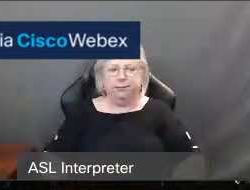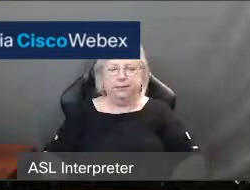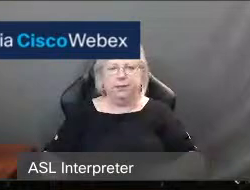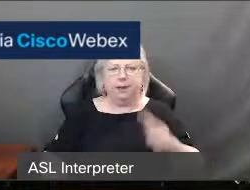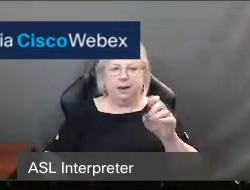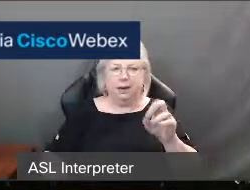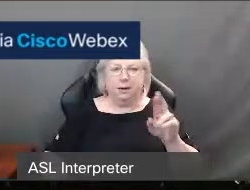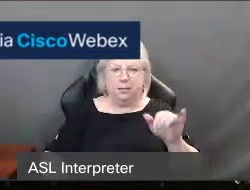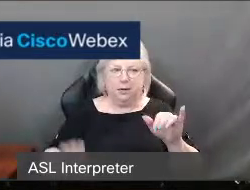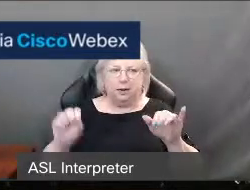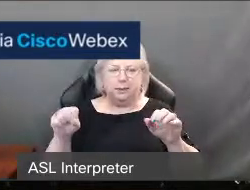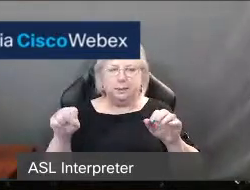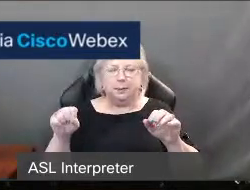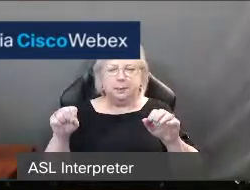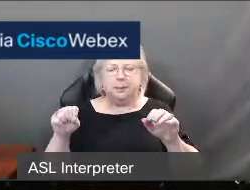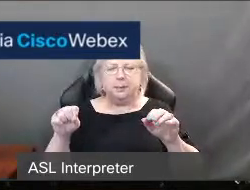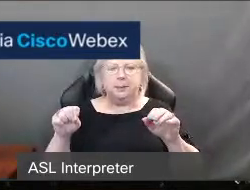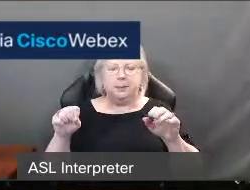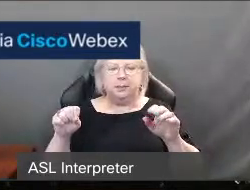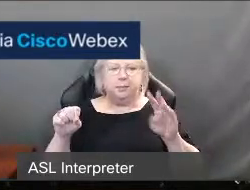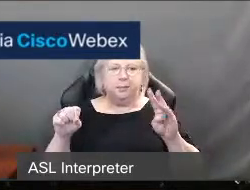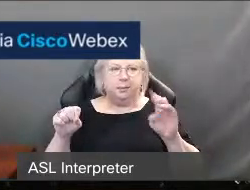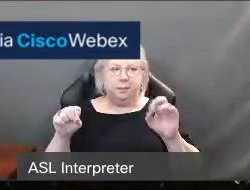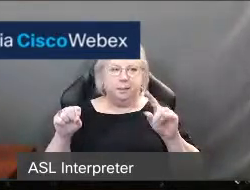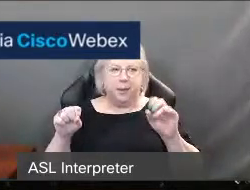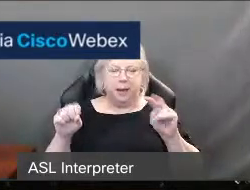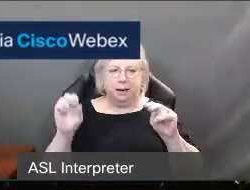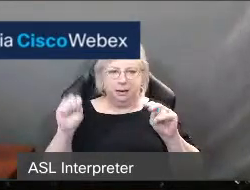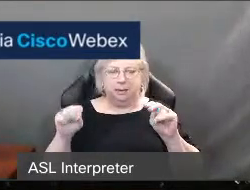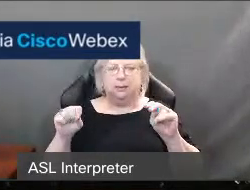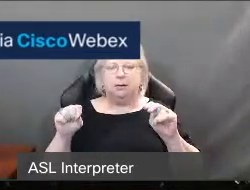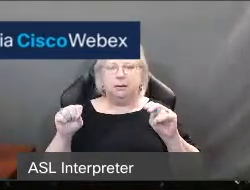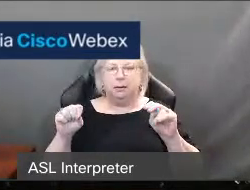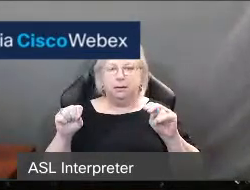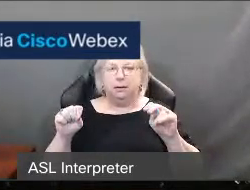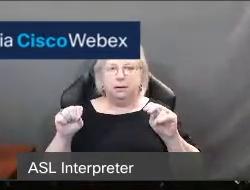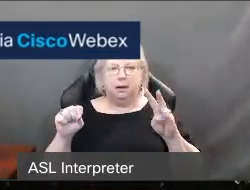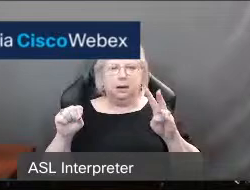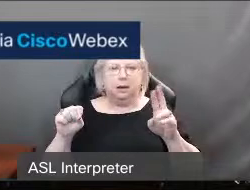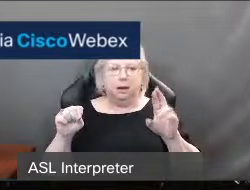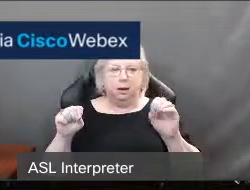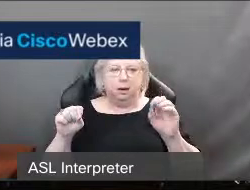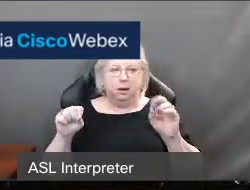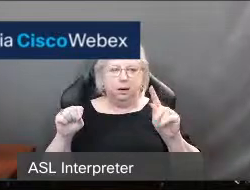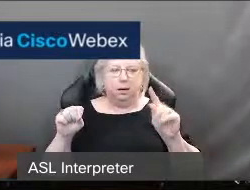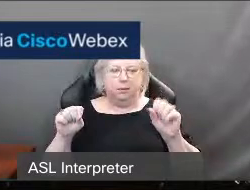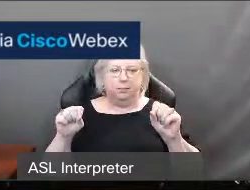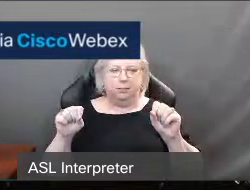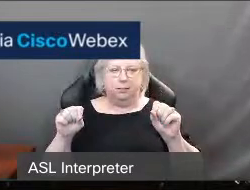Commissioner Berry, Aye. Button, Yes. Brooks,